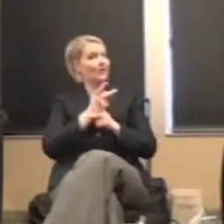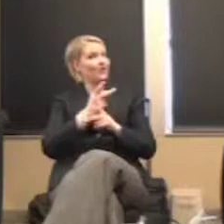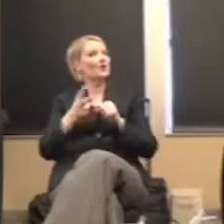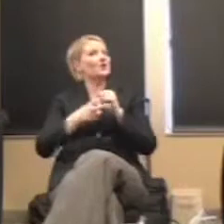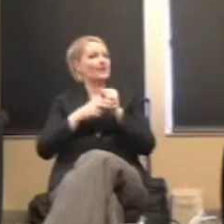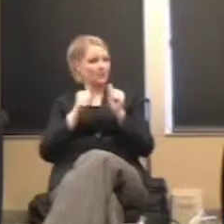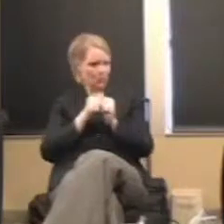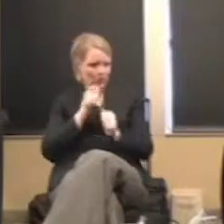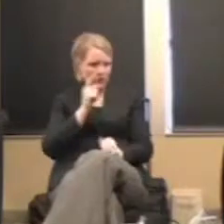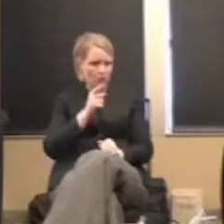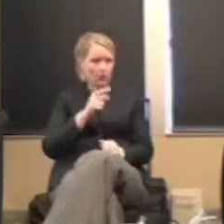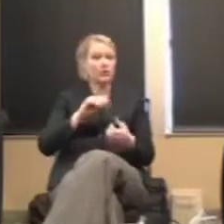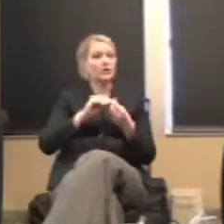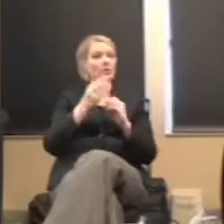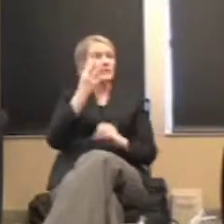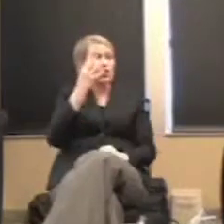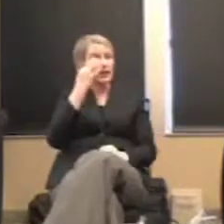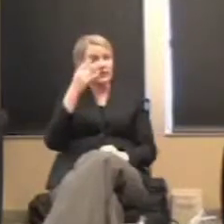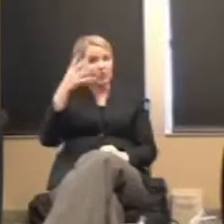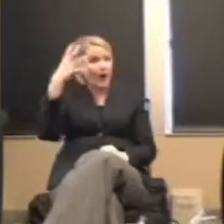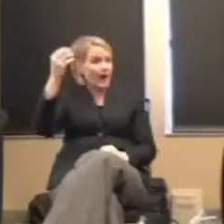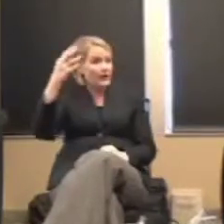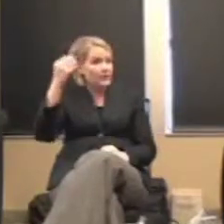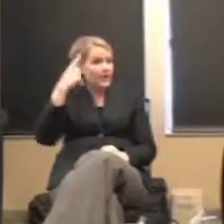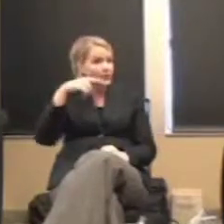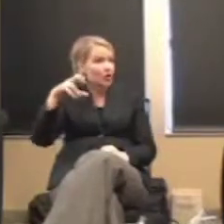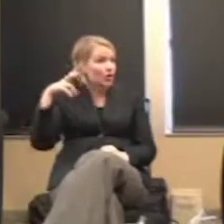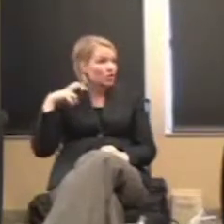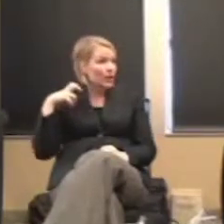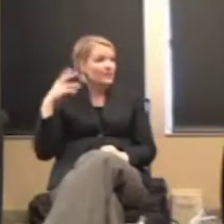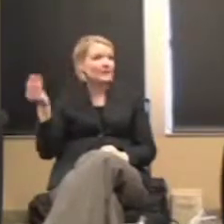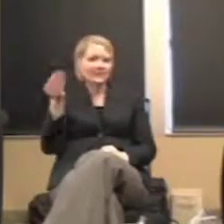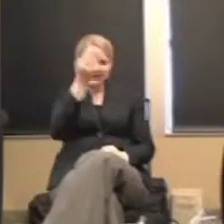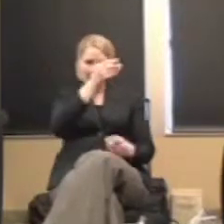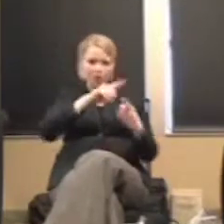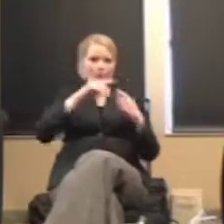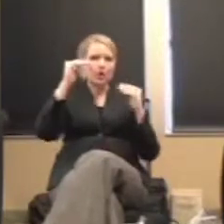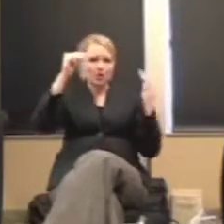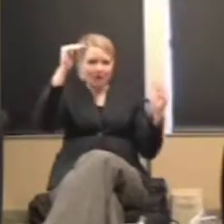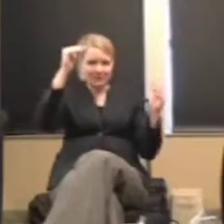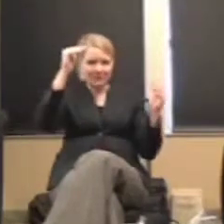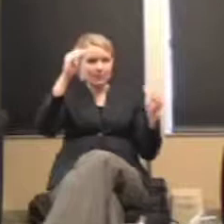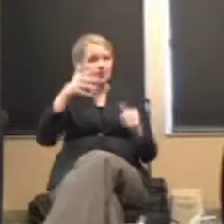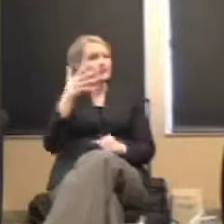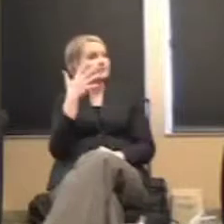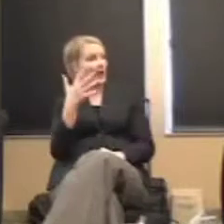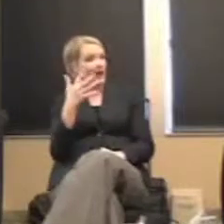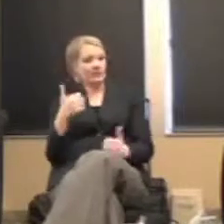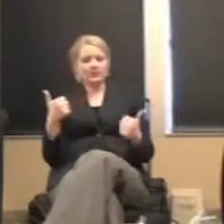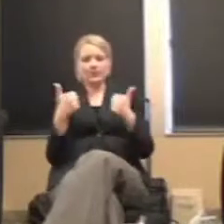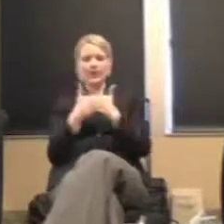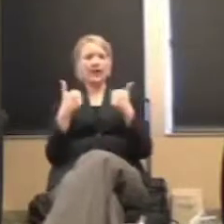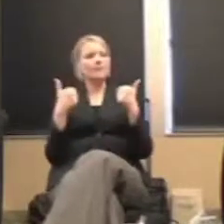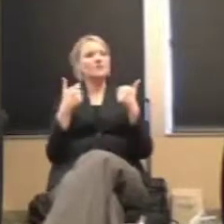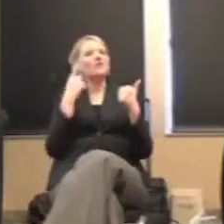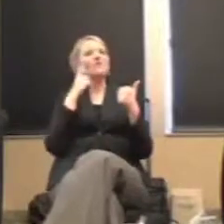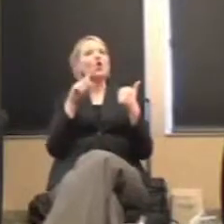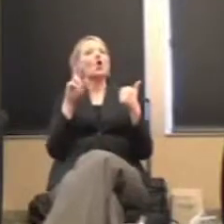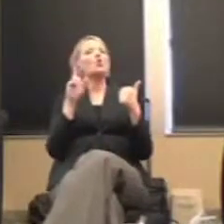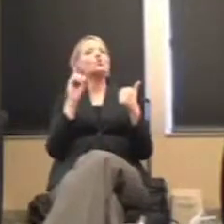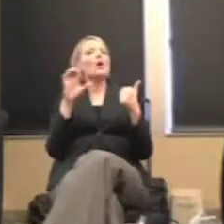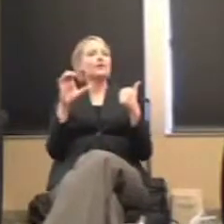you. 4, if you're going outside or to the gym, give it to an adult. 5, games are for rec time